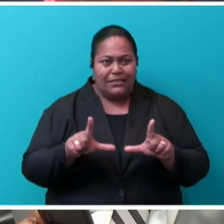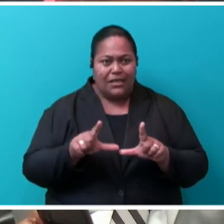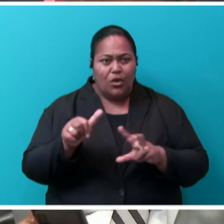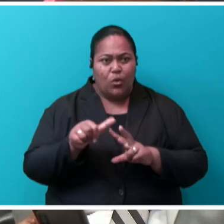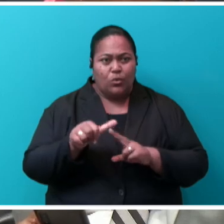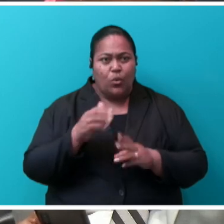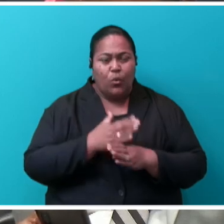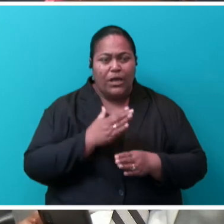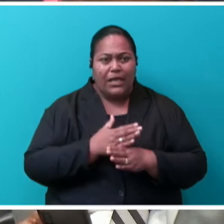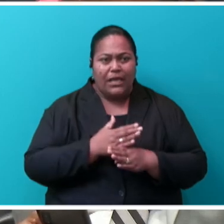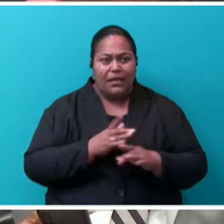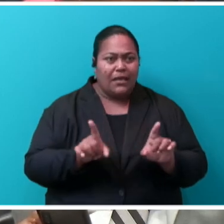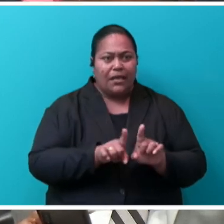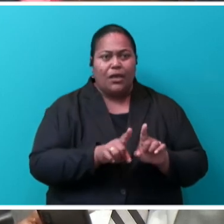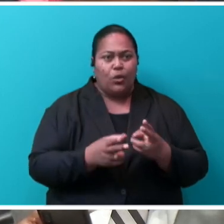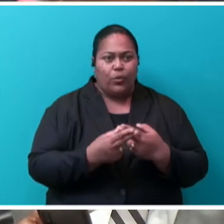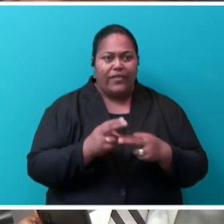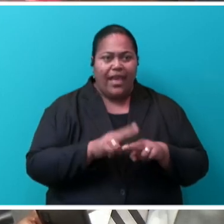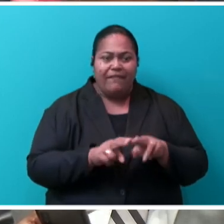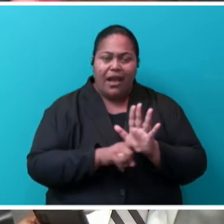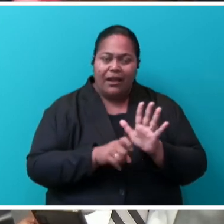with FRE and to in terms of the